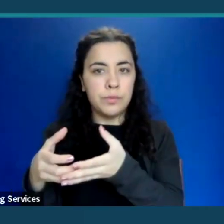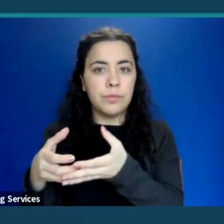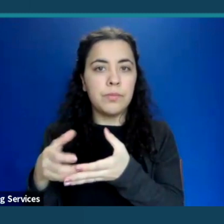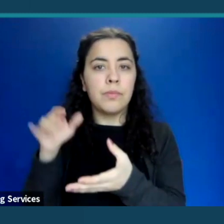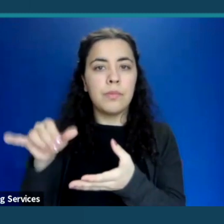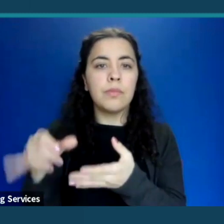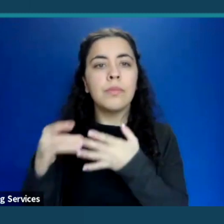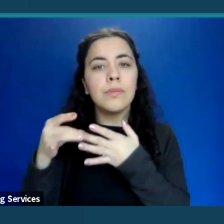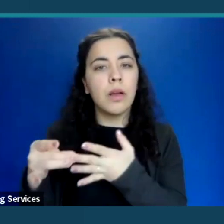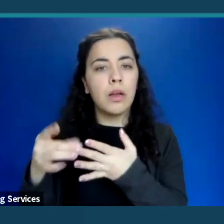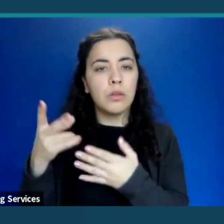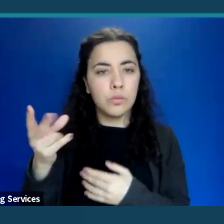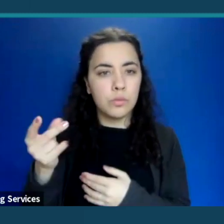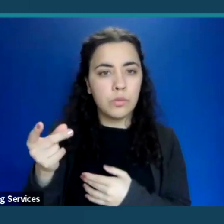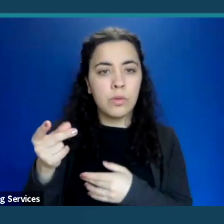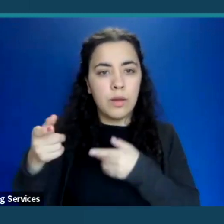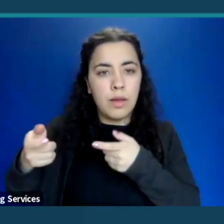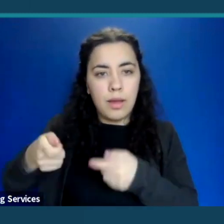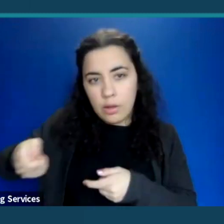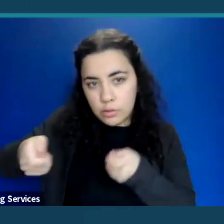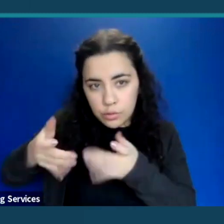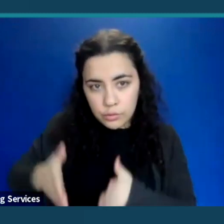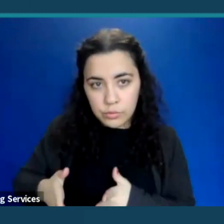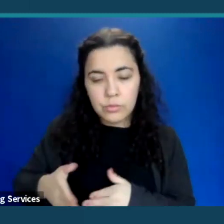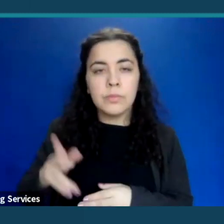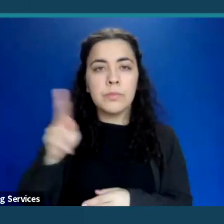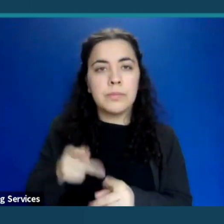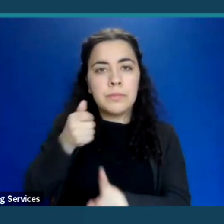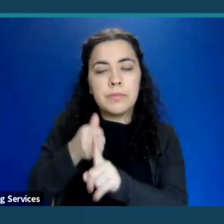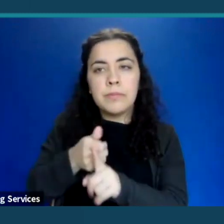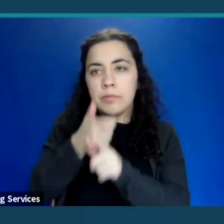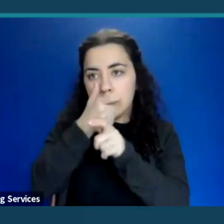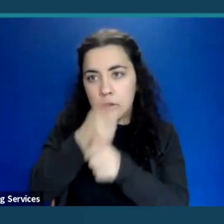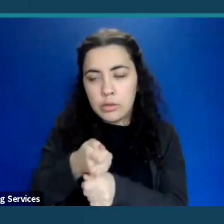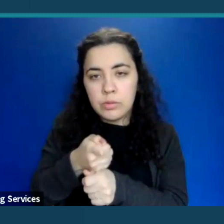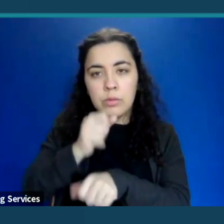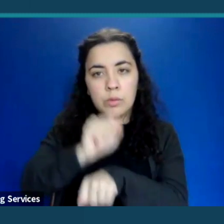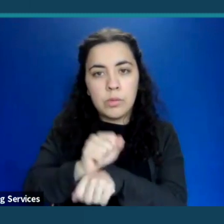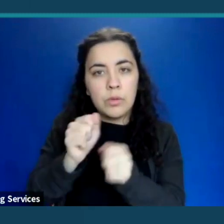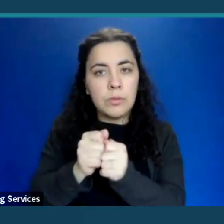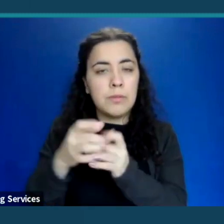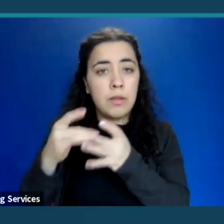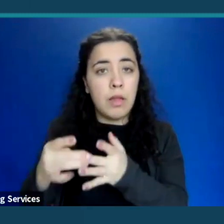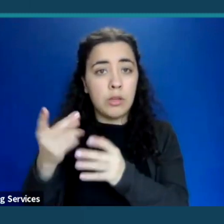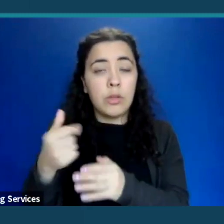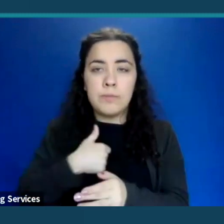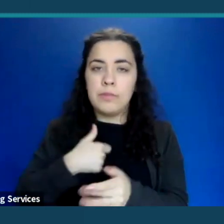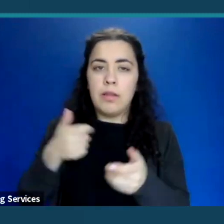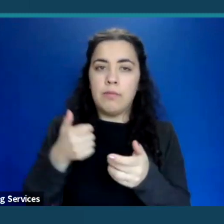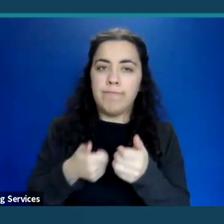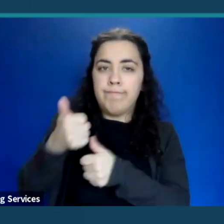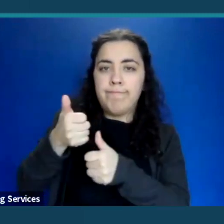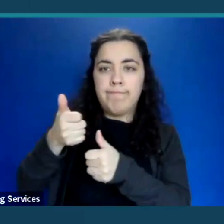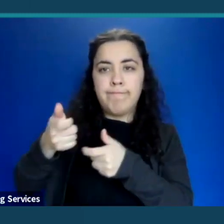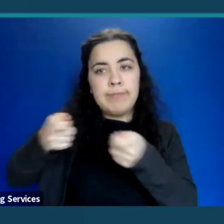guide dog handlers and people who are interested in working with guide dogs. So,